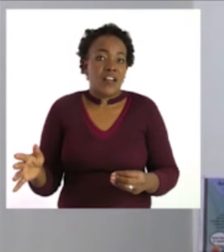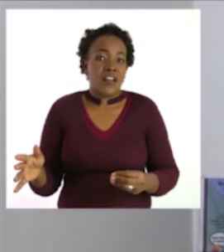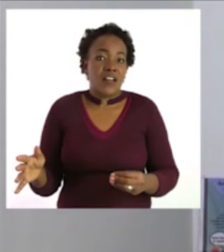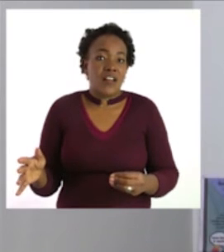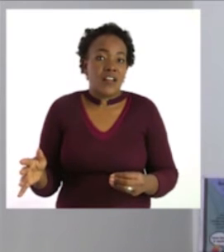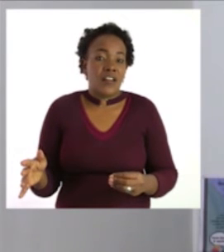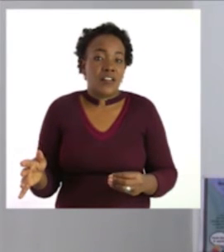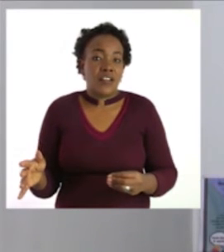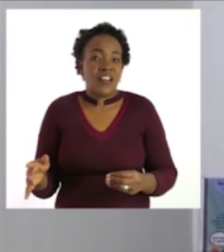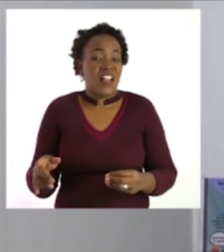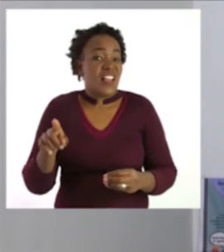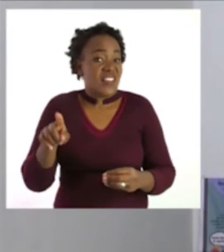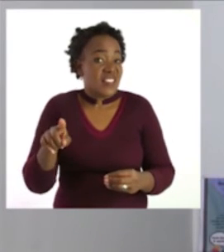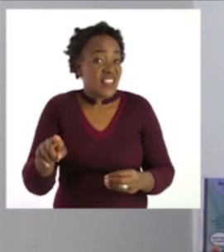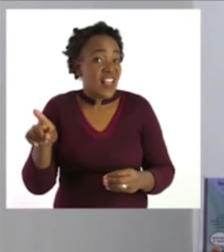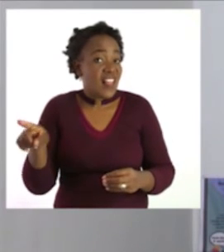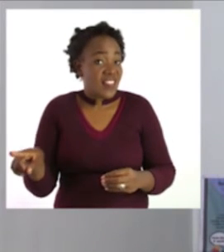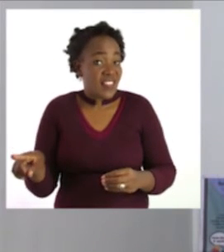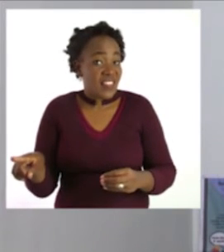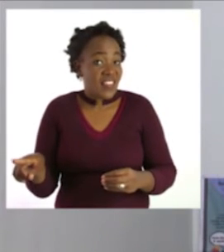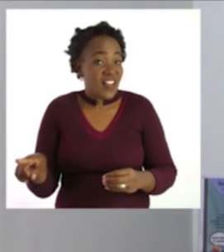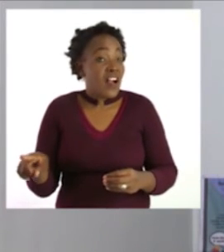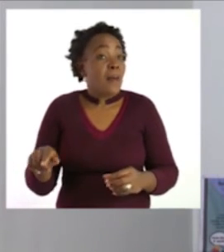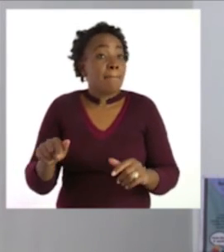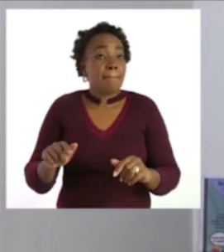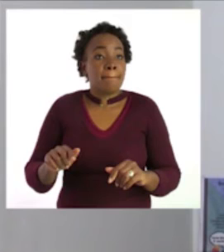water is there?